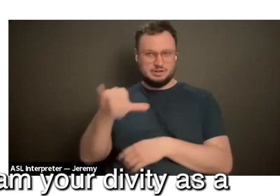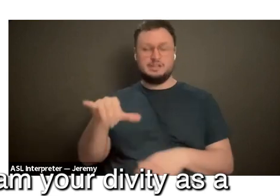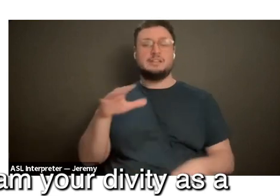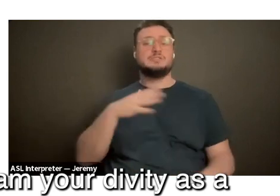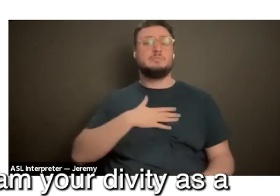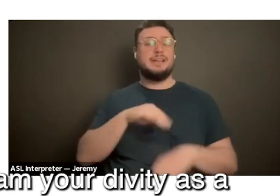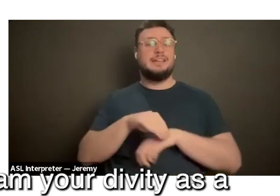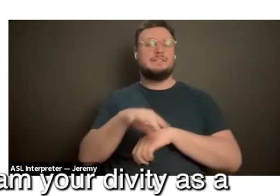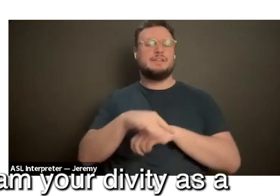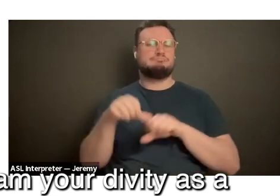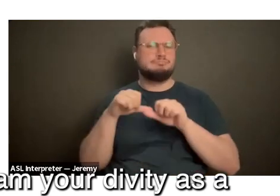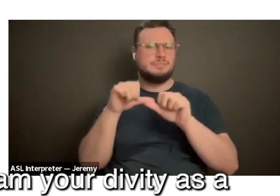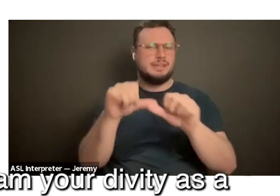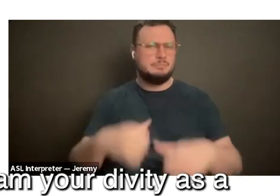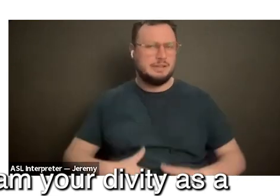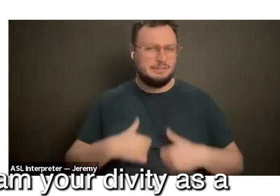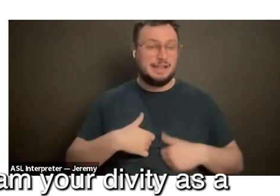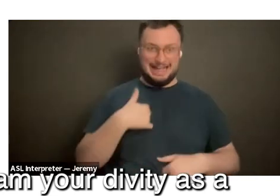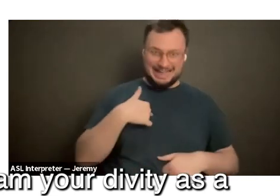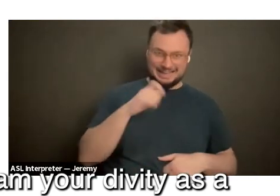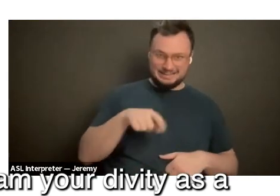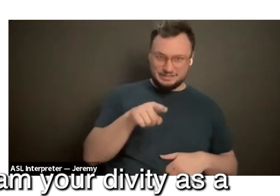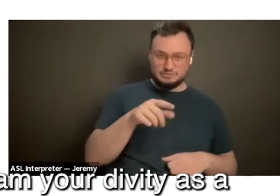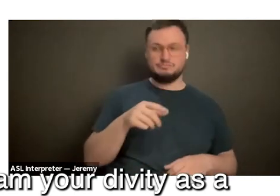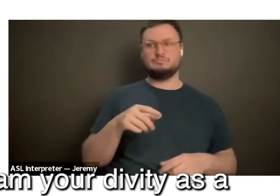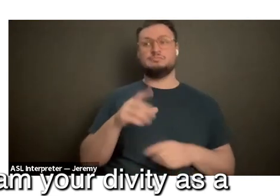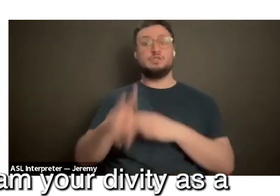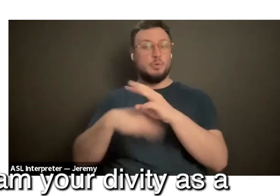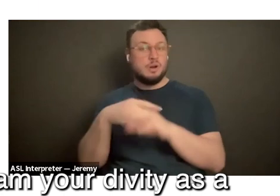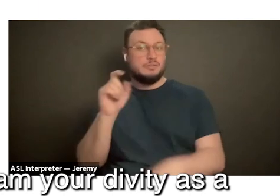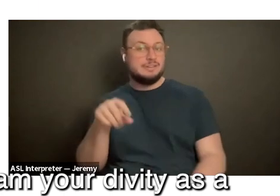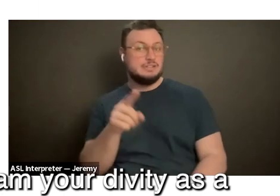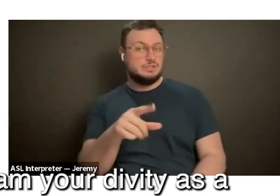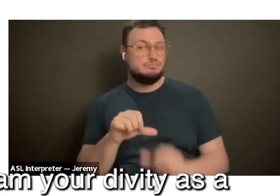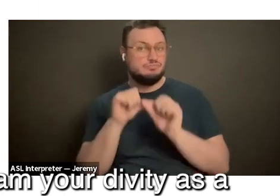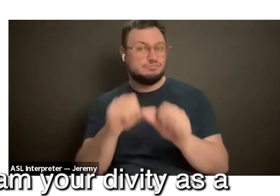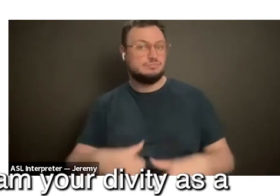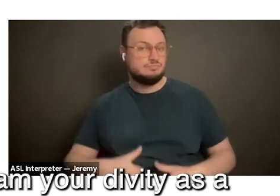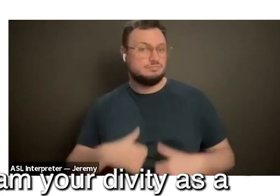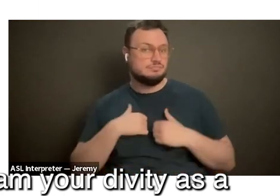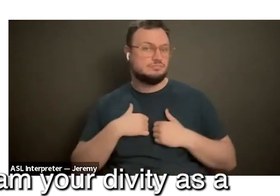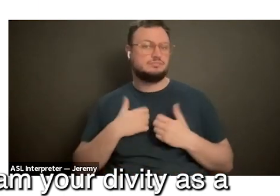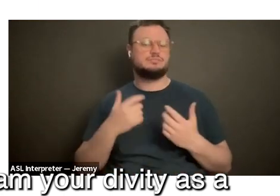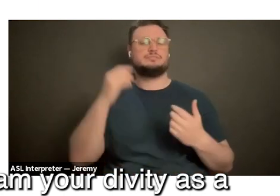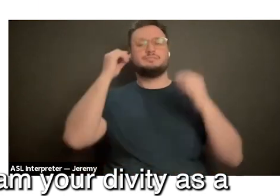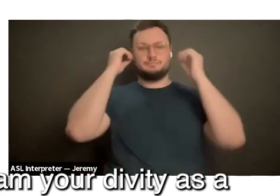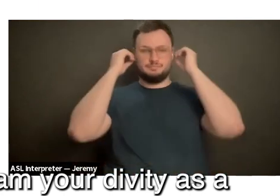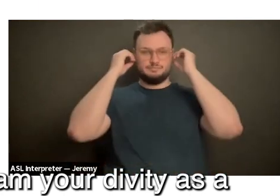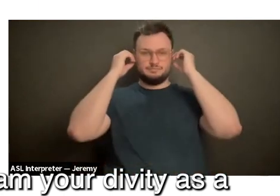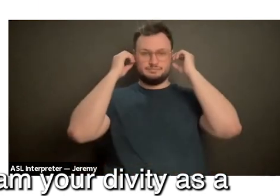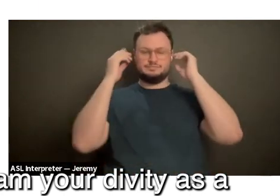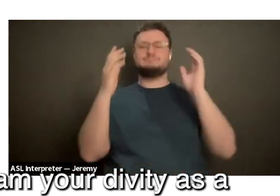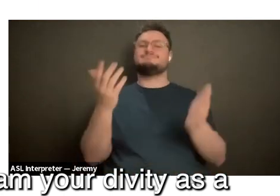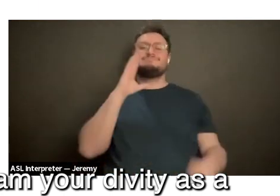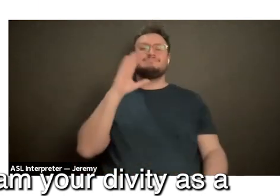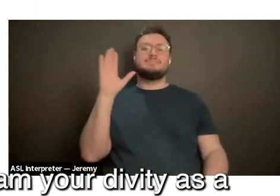You're needed because I need you and the world needs you, and I think it's really important to take it from there because there's always going to be people out